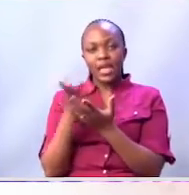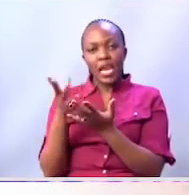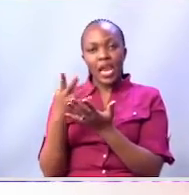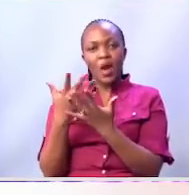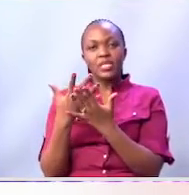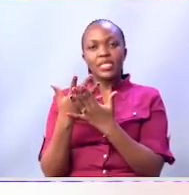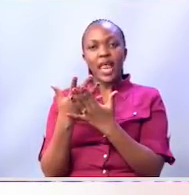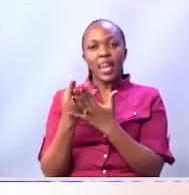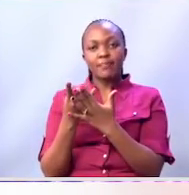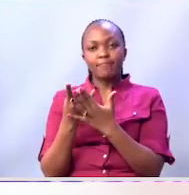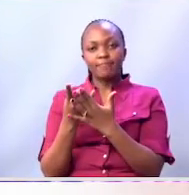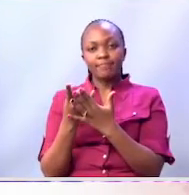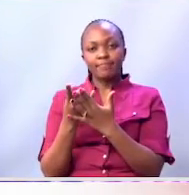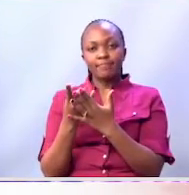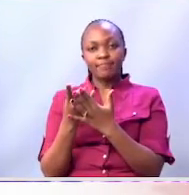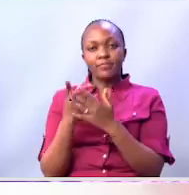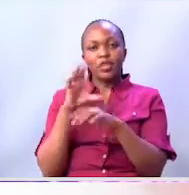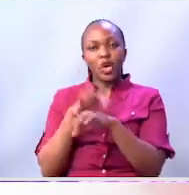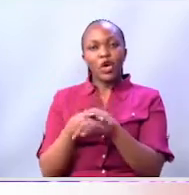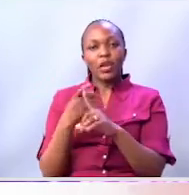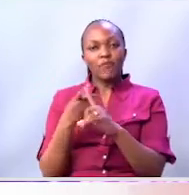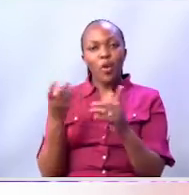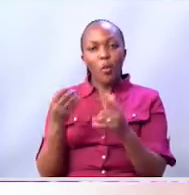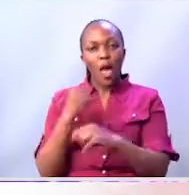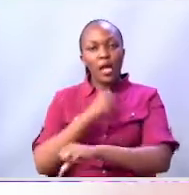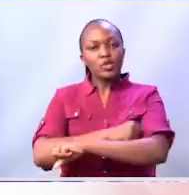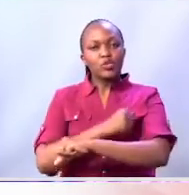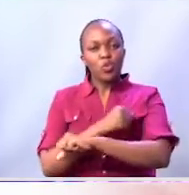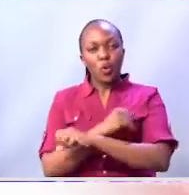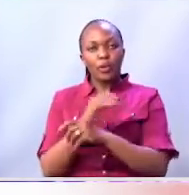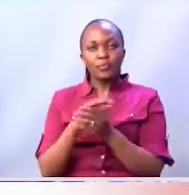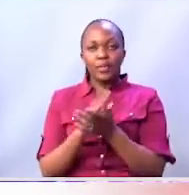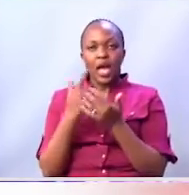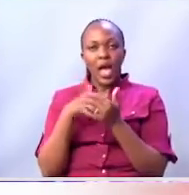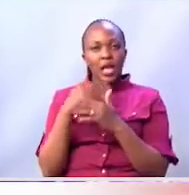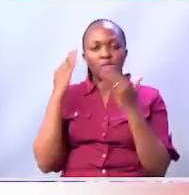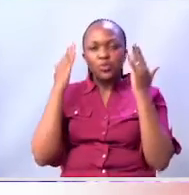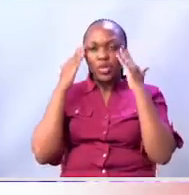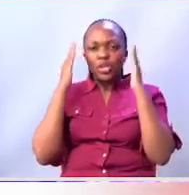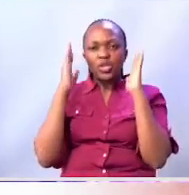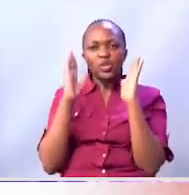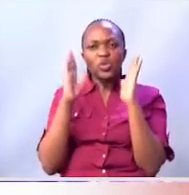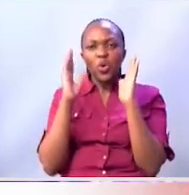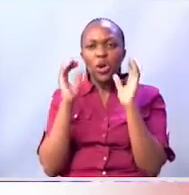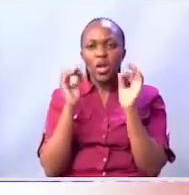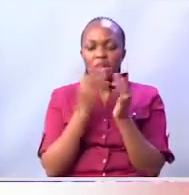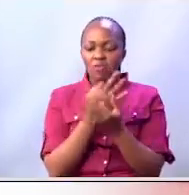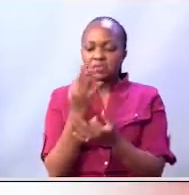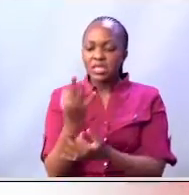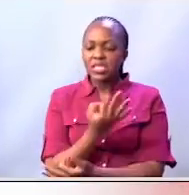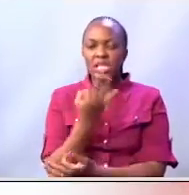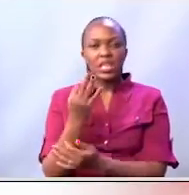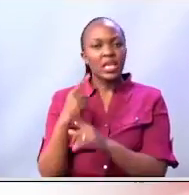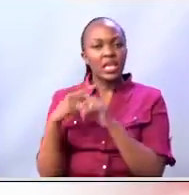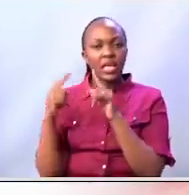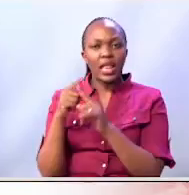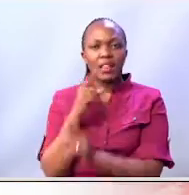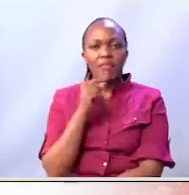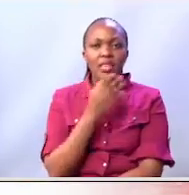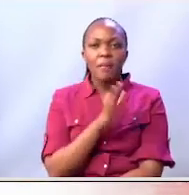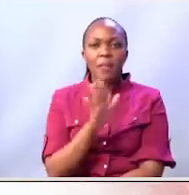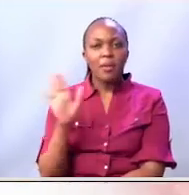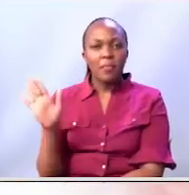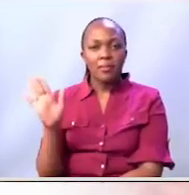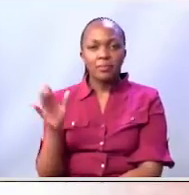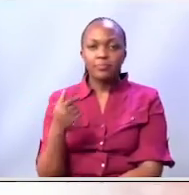Walichukuliwa kwa shule. Na hatu kujua watoto wamekuza baba yao, hao ndio walipiga baba yao. They say the